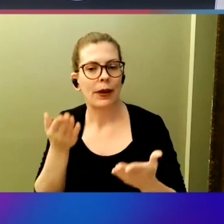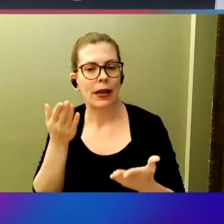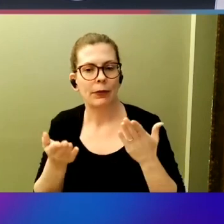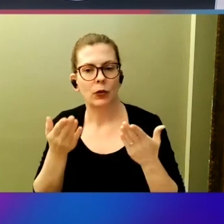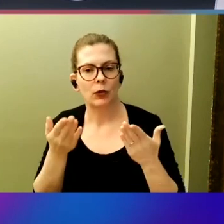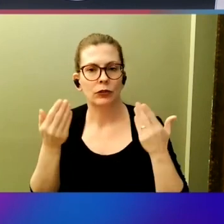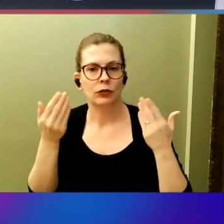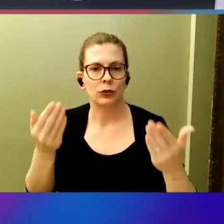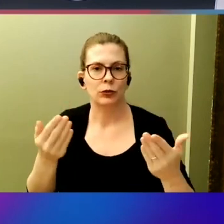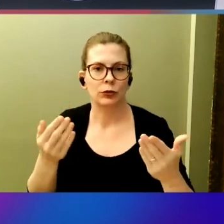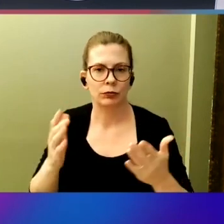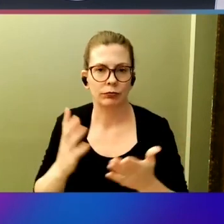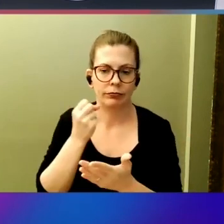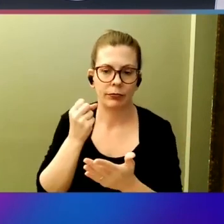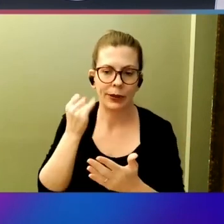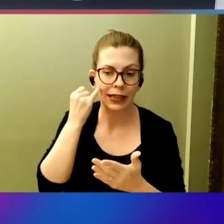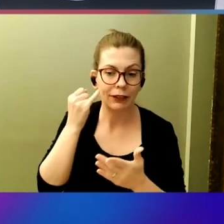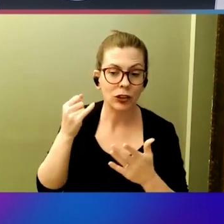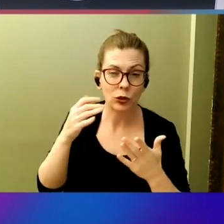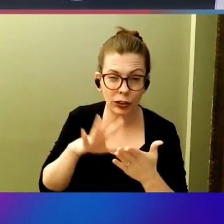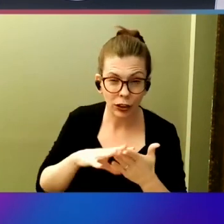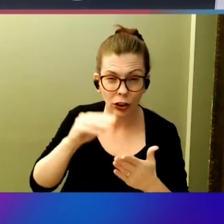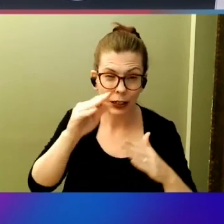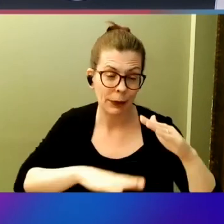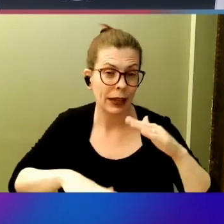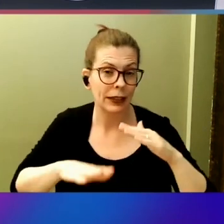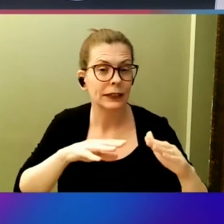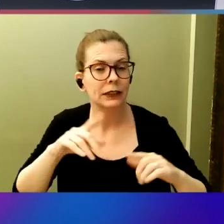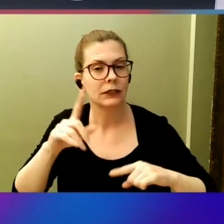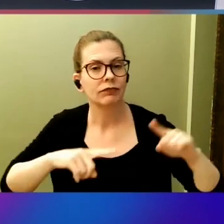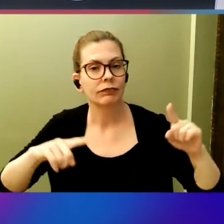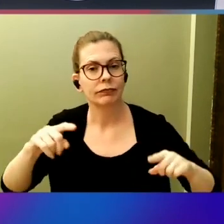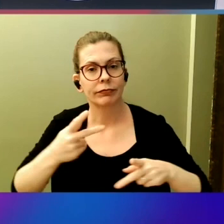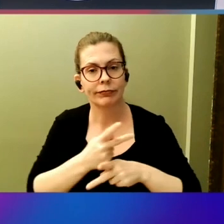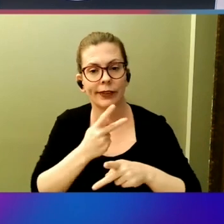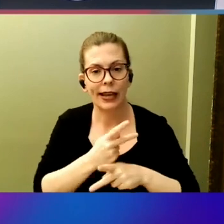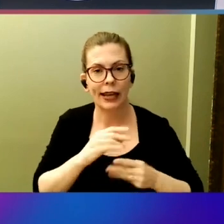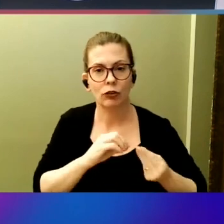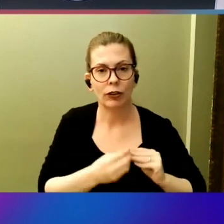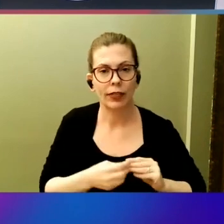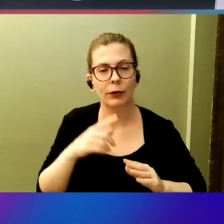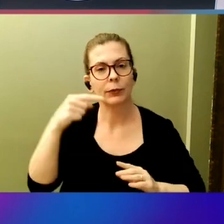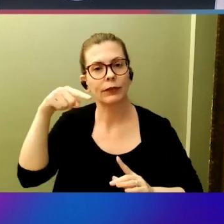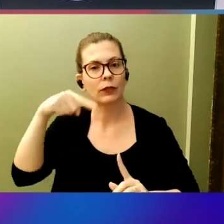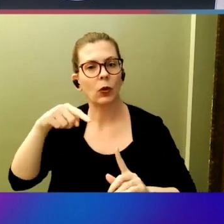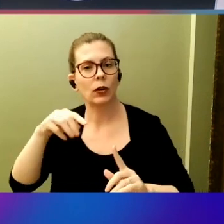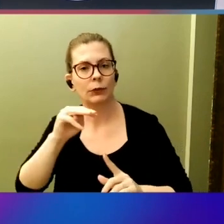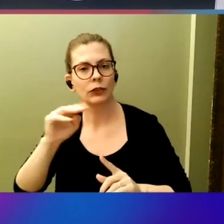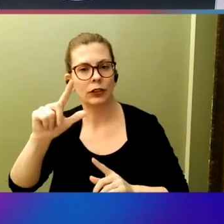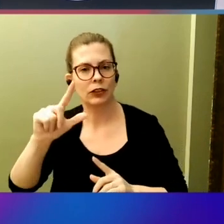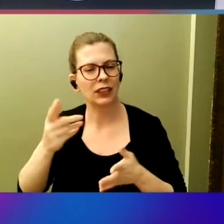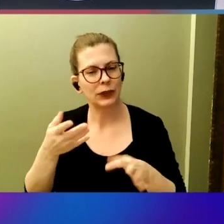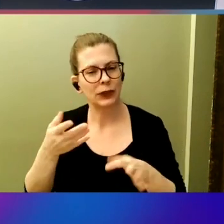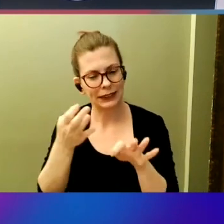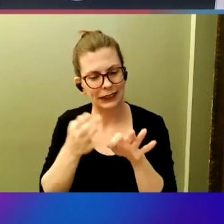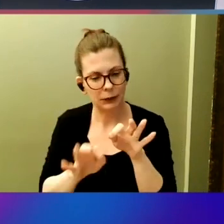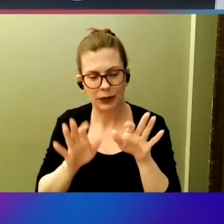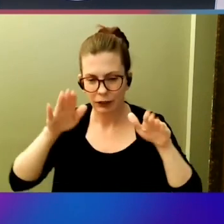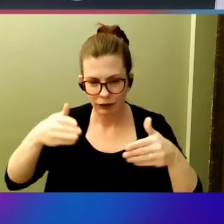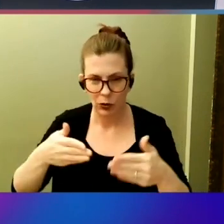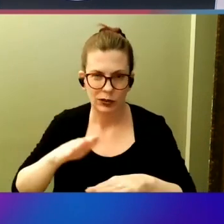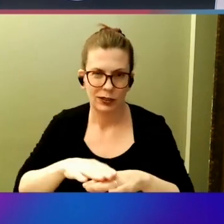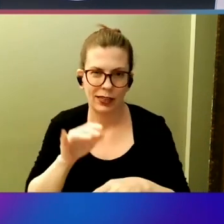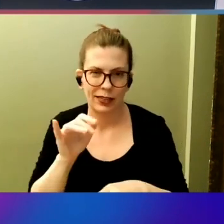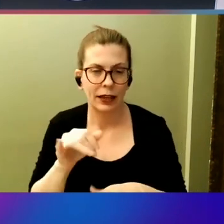just learning the basics for different algorithms for machine learning, you want to simplify and just really focus on that. And this is for people who are